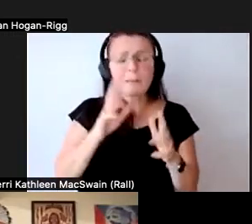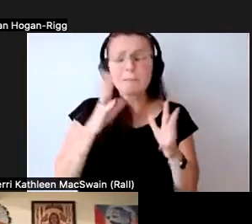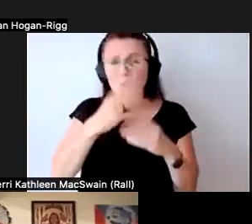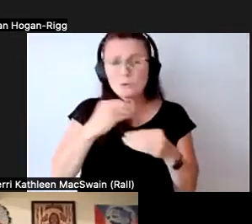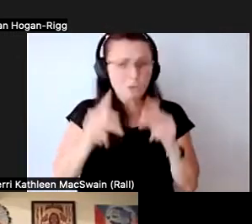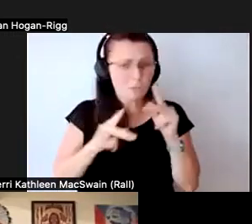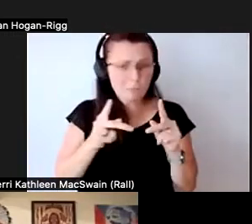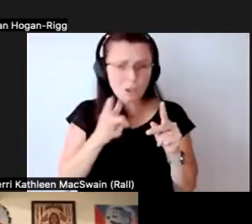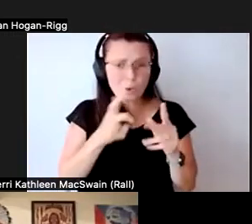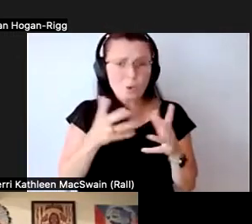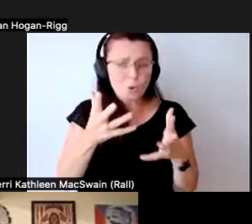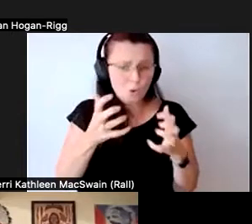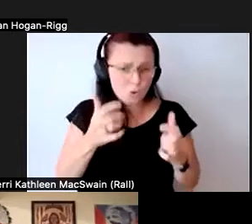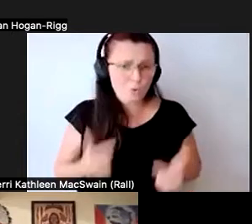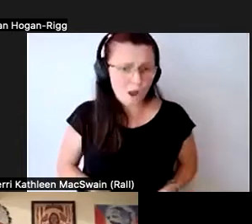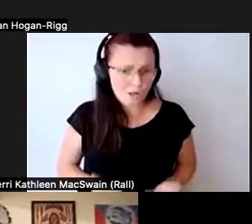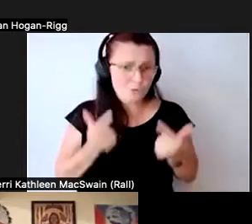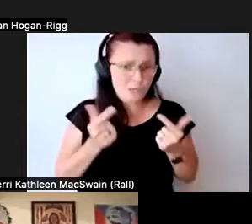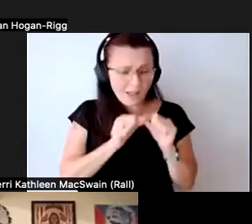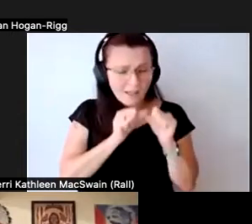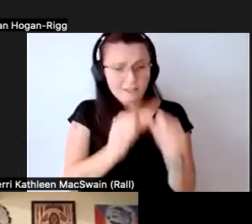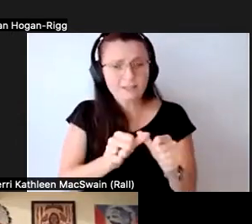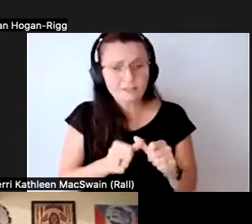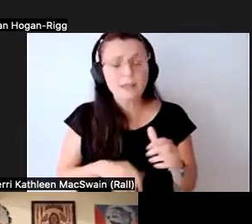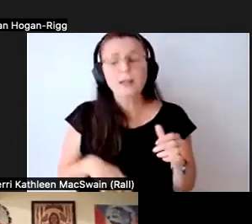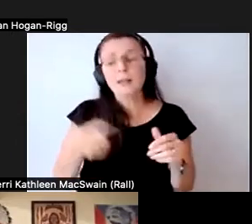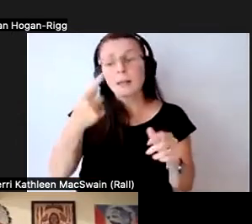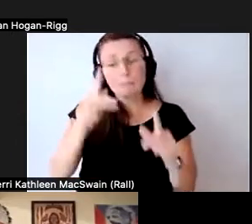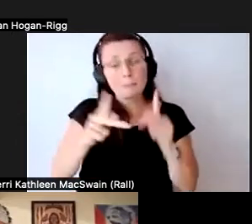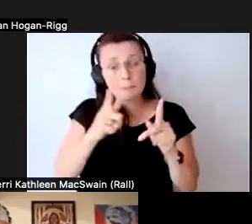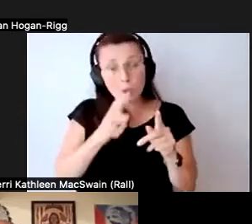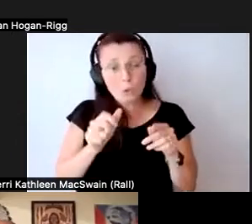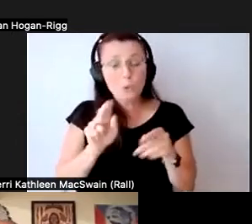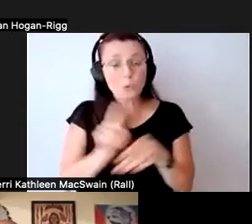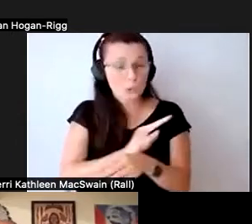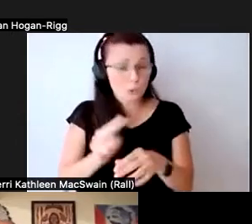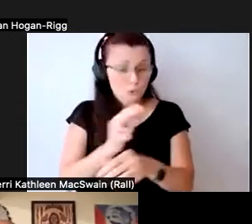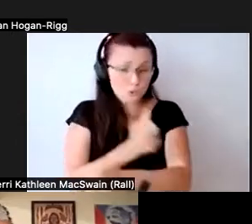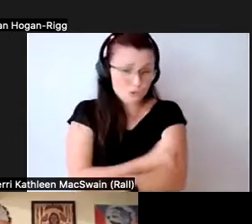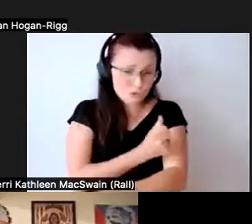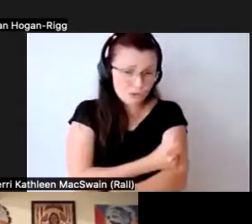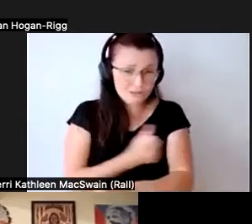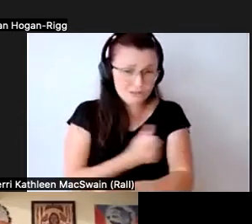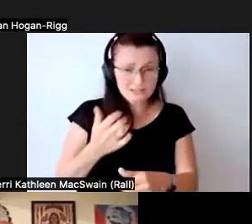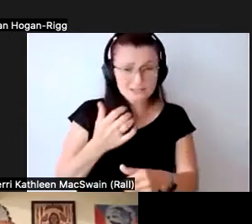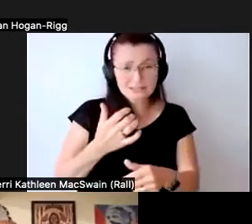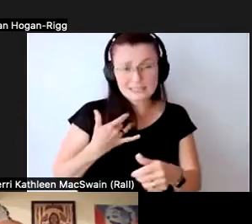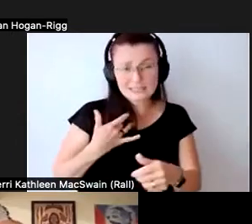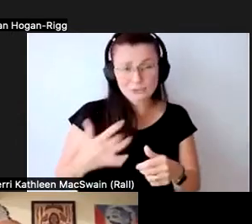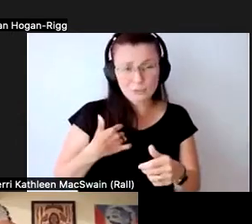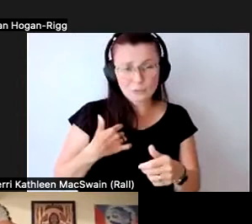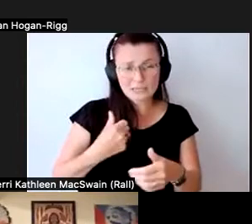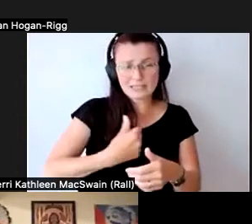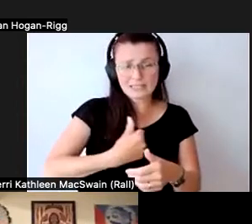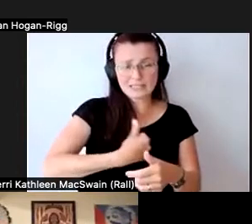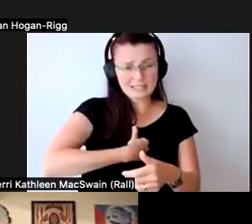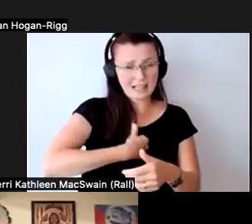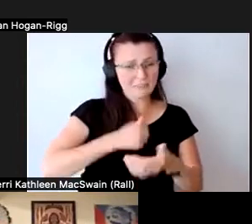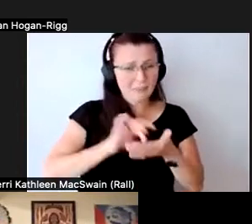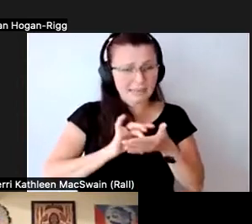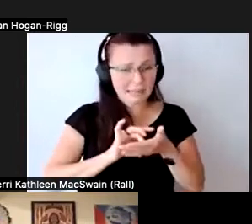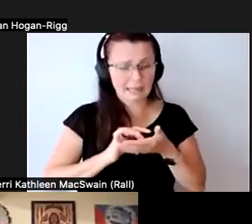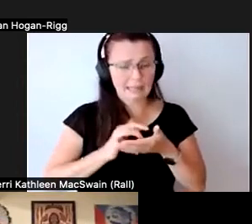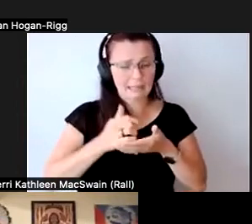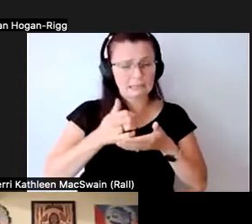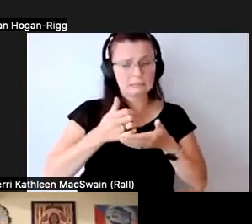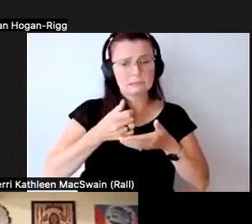are self-medicating pain, you know, traumatic experiences, et cetera, or mental health conditions. It's not as simple as,